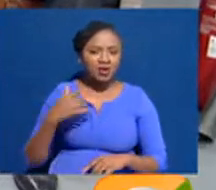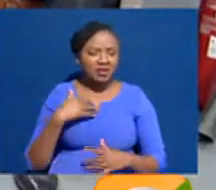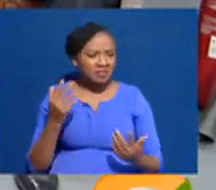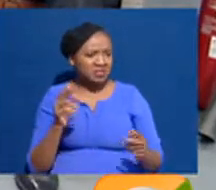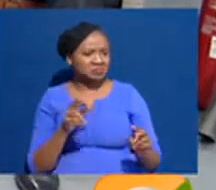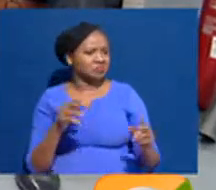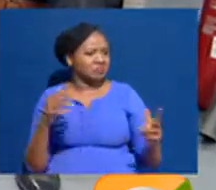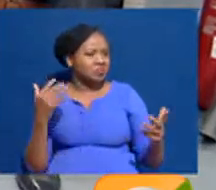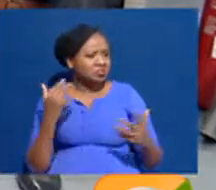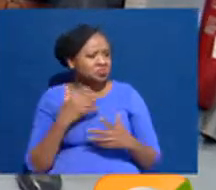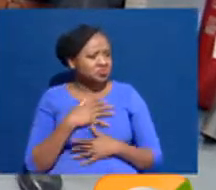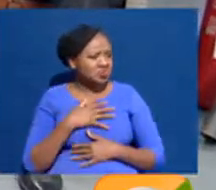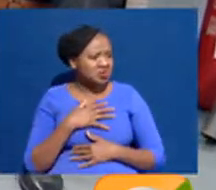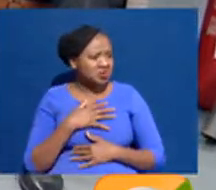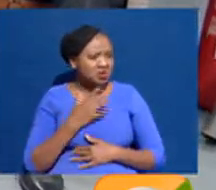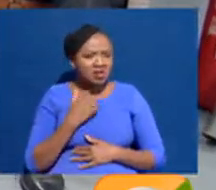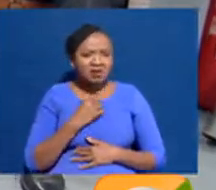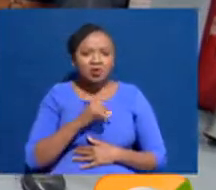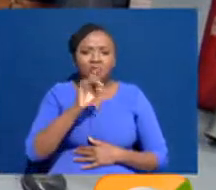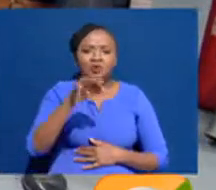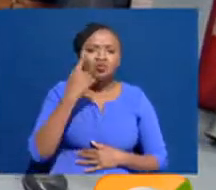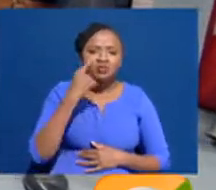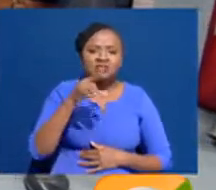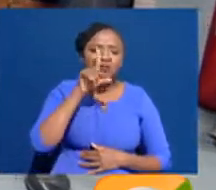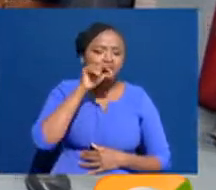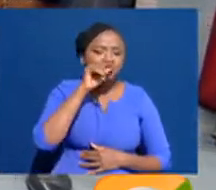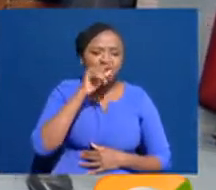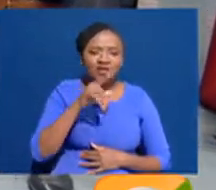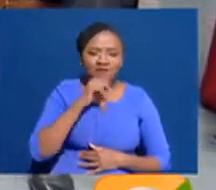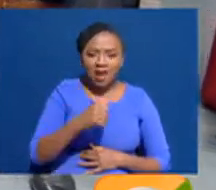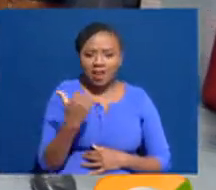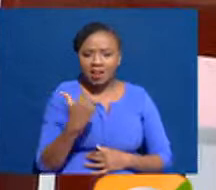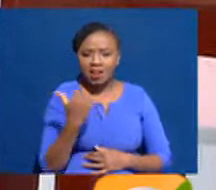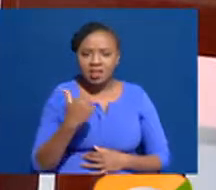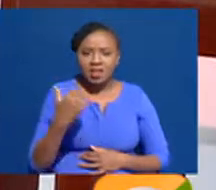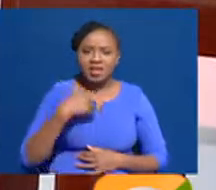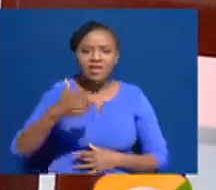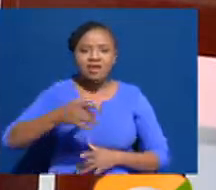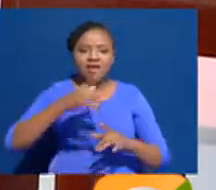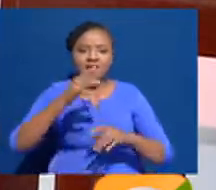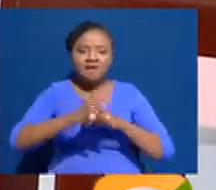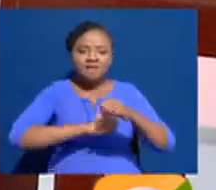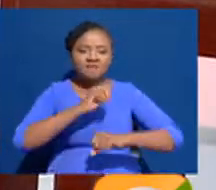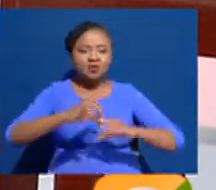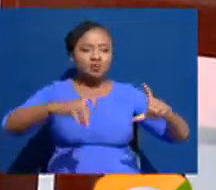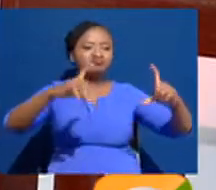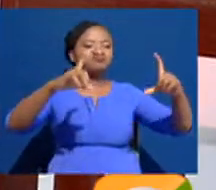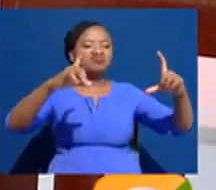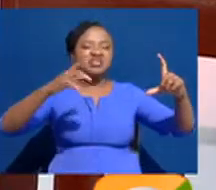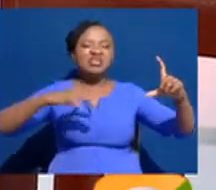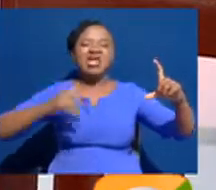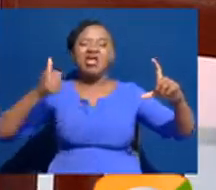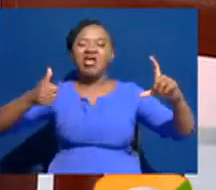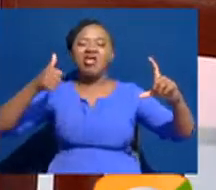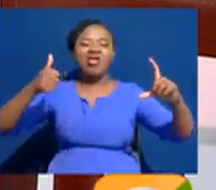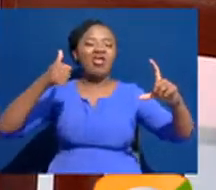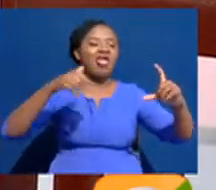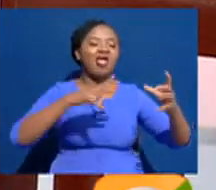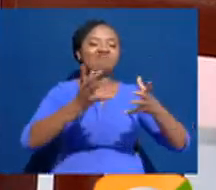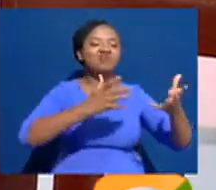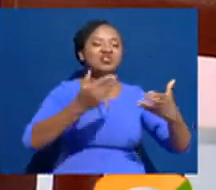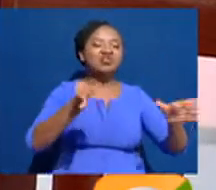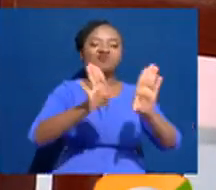I was surprised. And go to Olekina's Twitter handle. He was recording a video celebrating that businesses are not